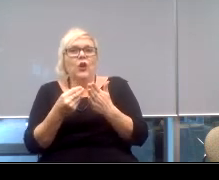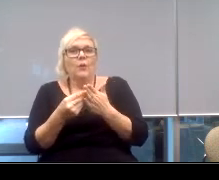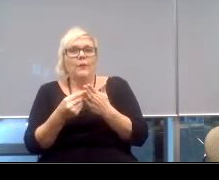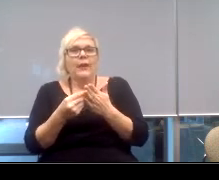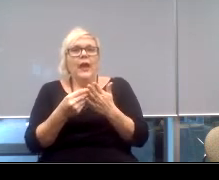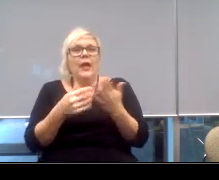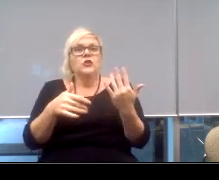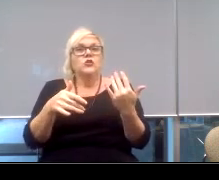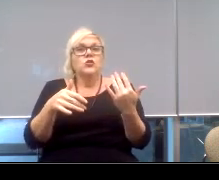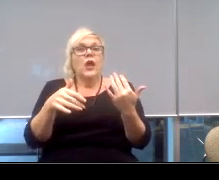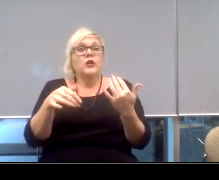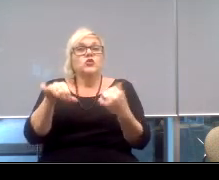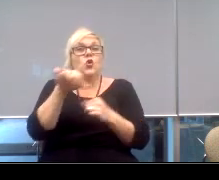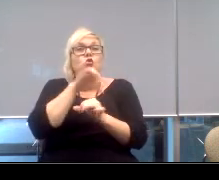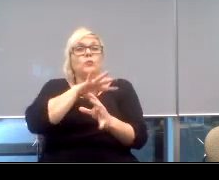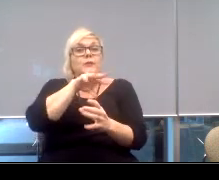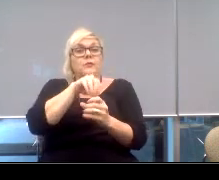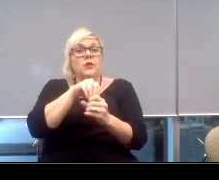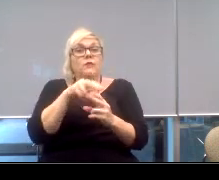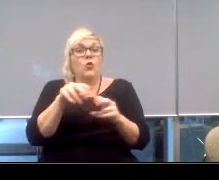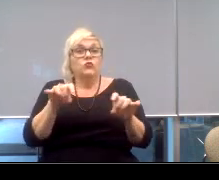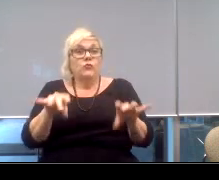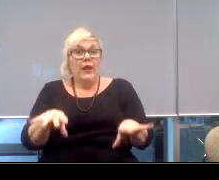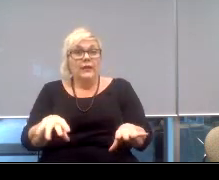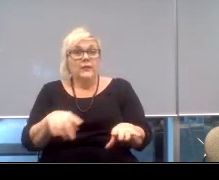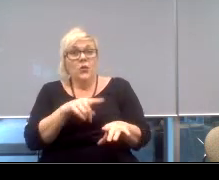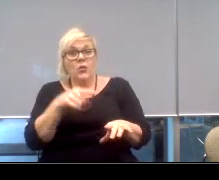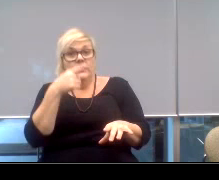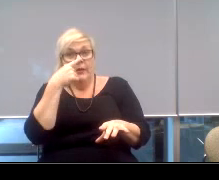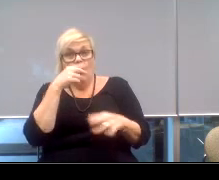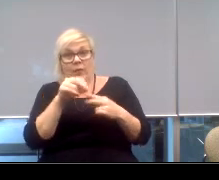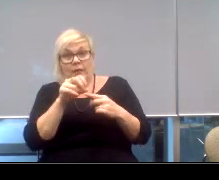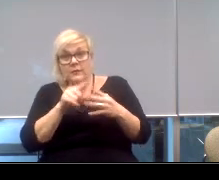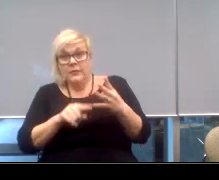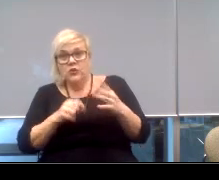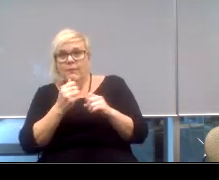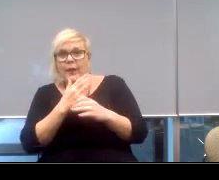social participation of Australians with disability is maximised.